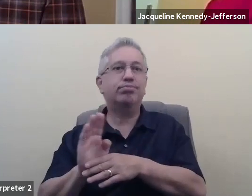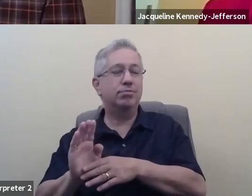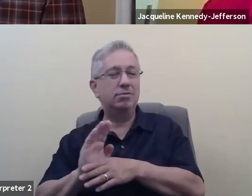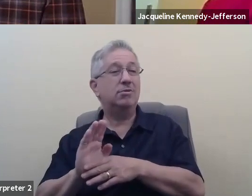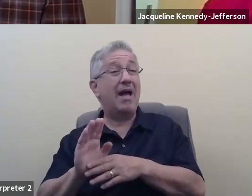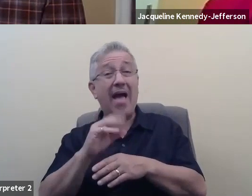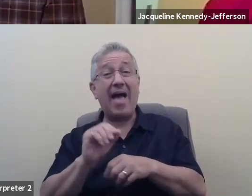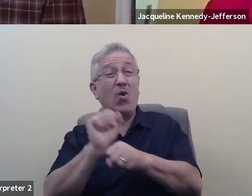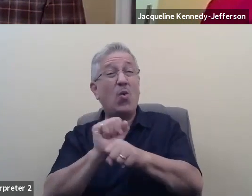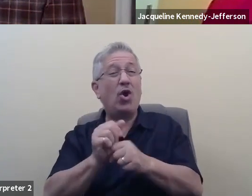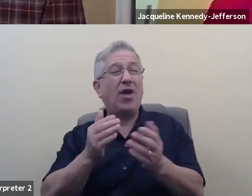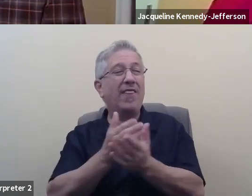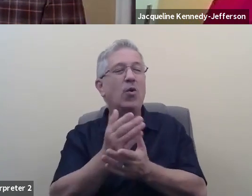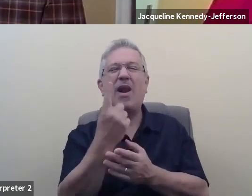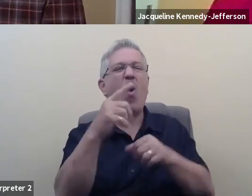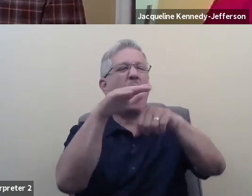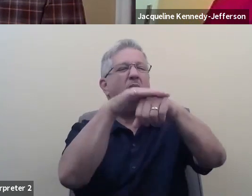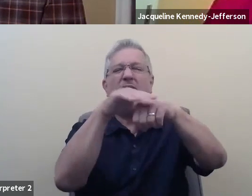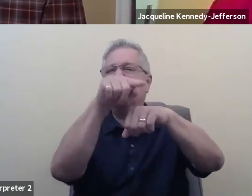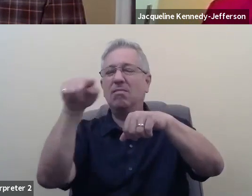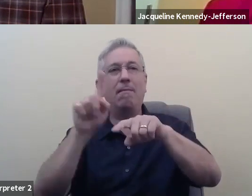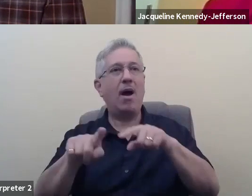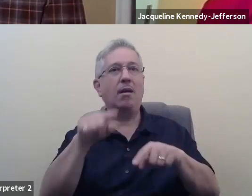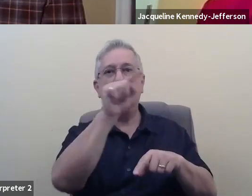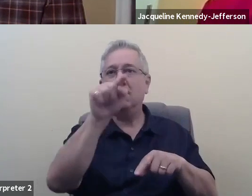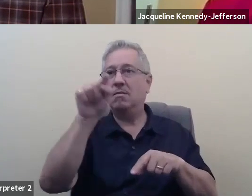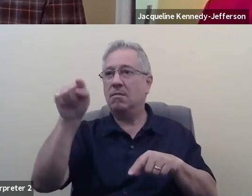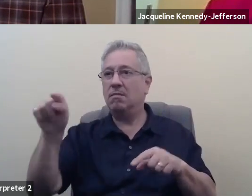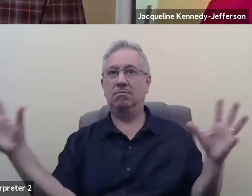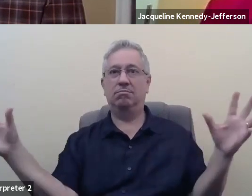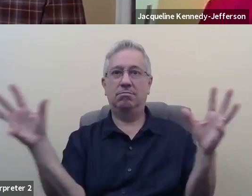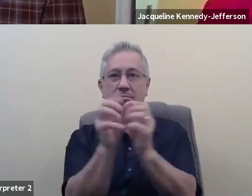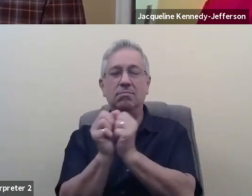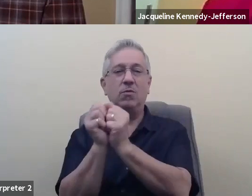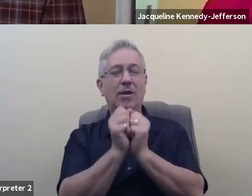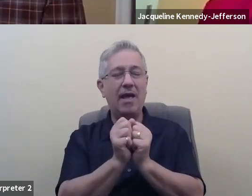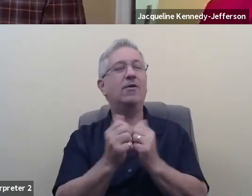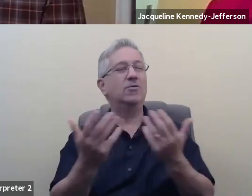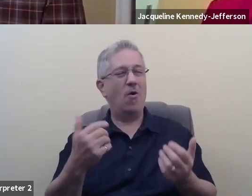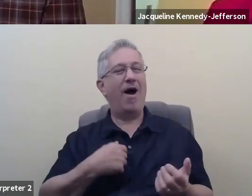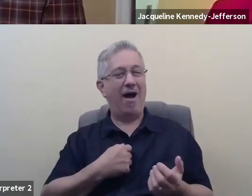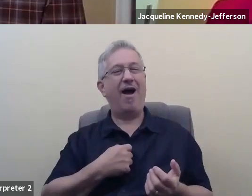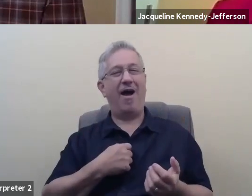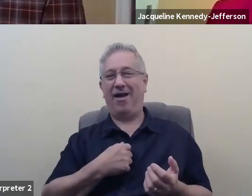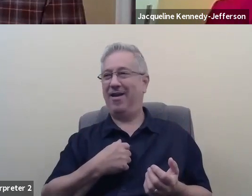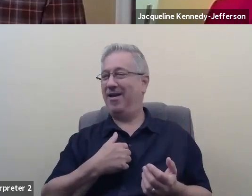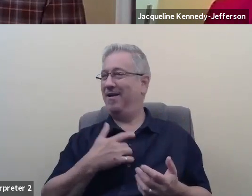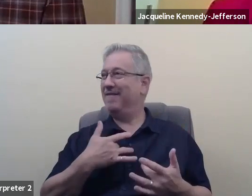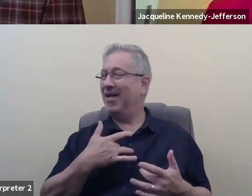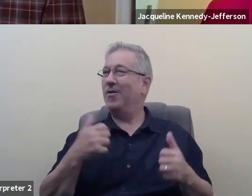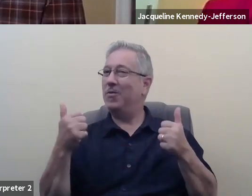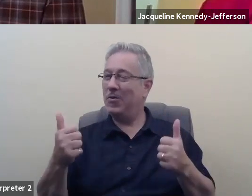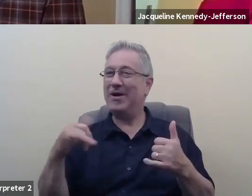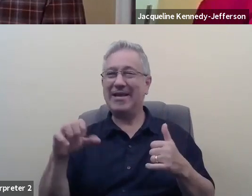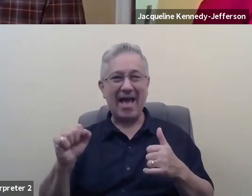spectrums within the organization. I can appreciate the fact that people are really seeking us out now